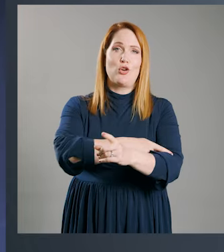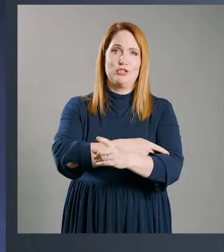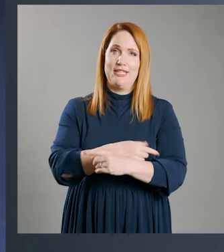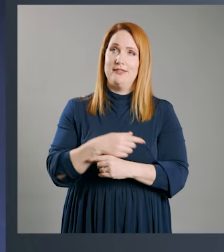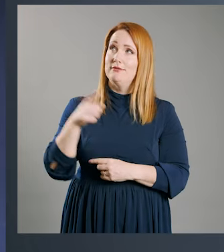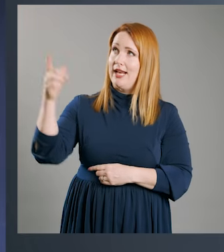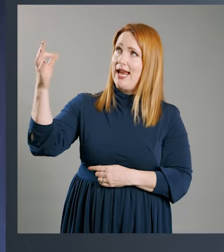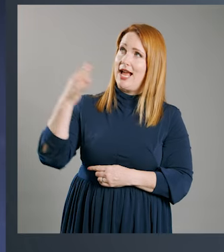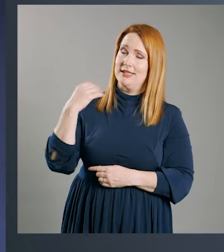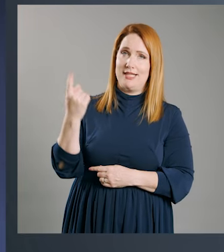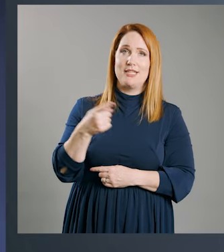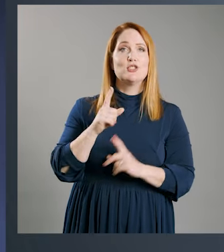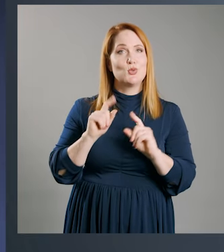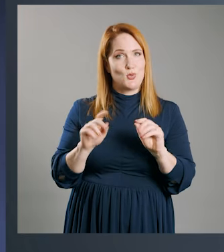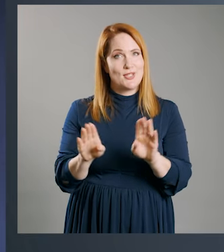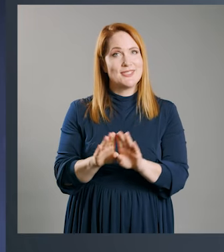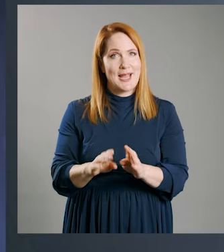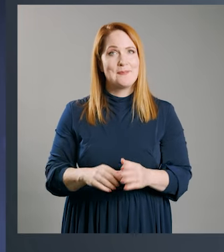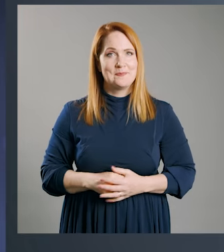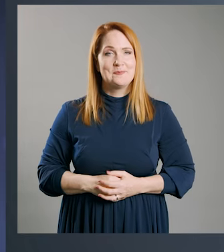And he invites us to do the same.